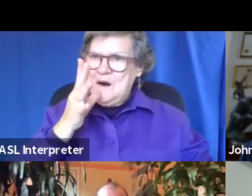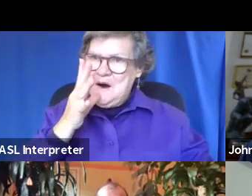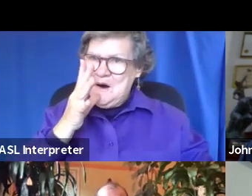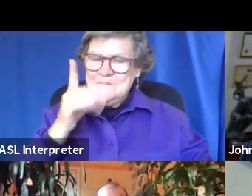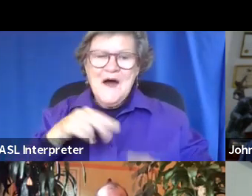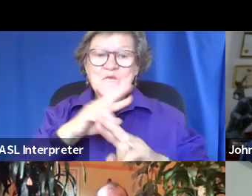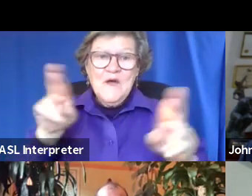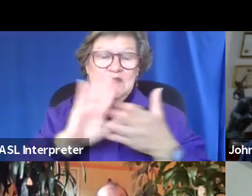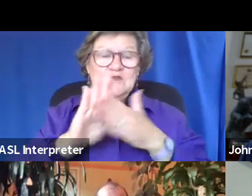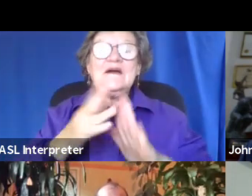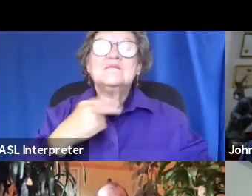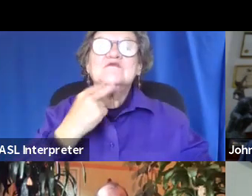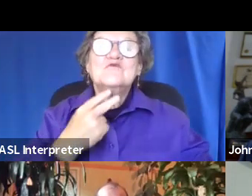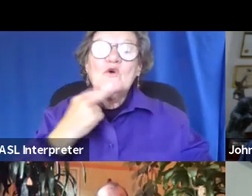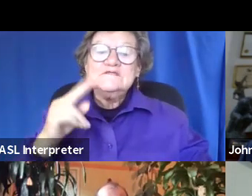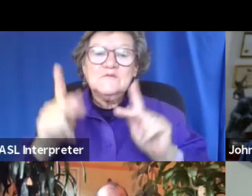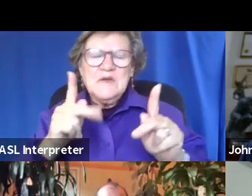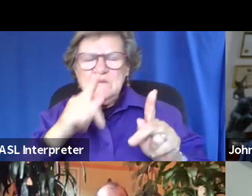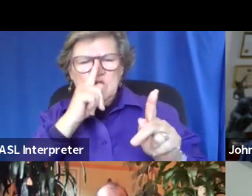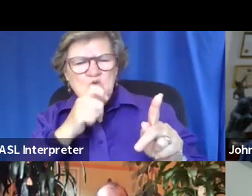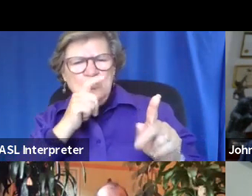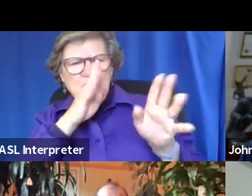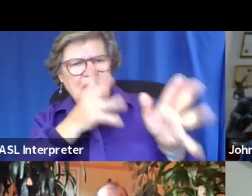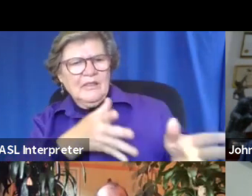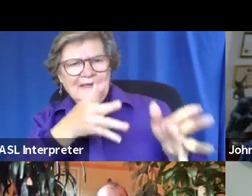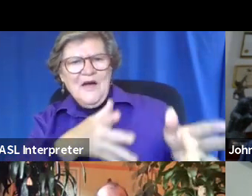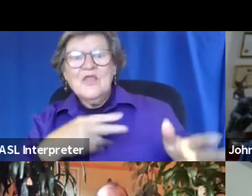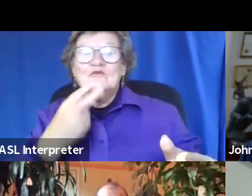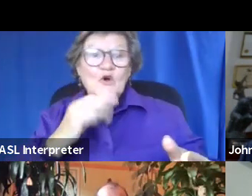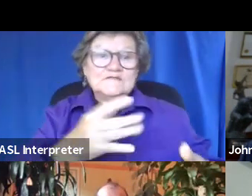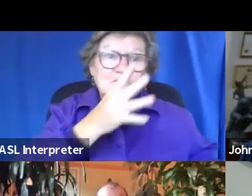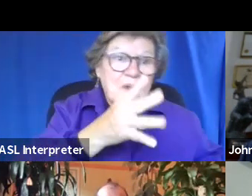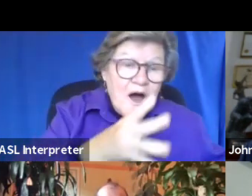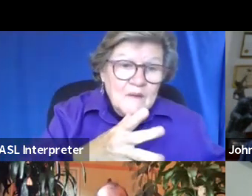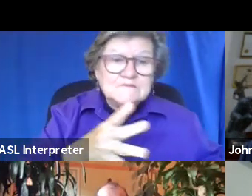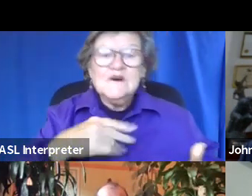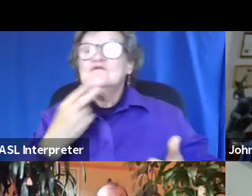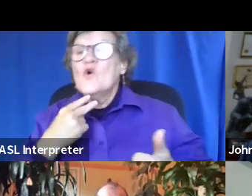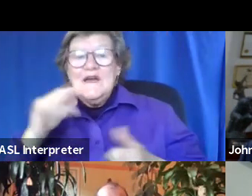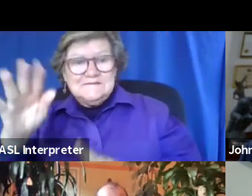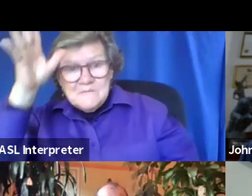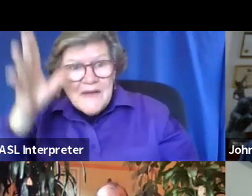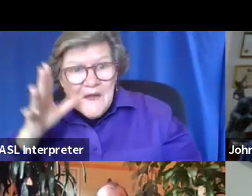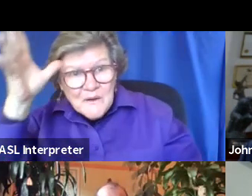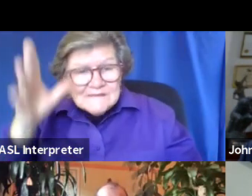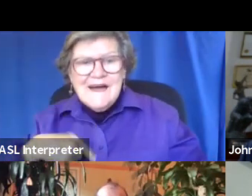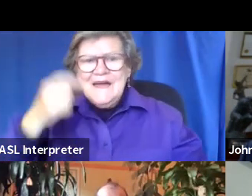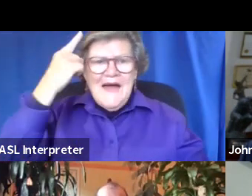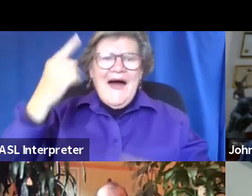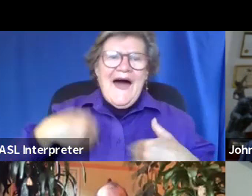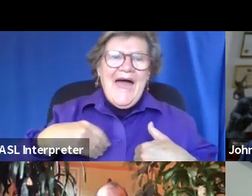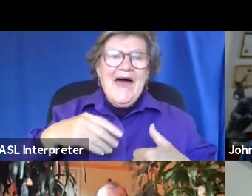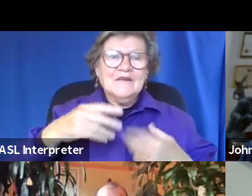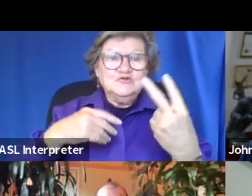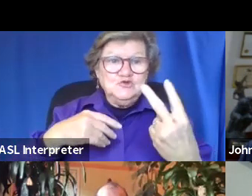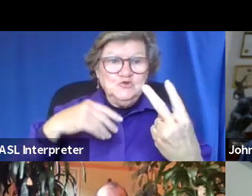be the voice of people who've long been forgotten, the voice of moms, the voice of parents. I understand firsthand. I have a